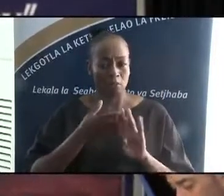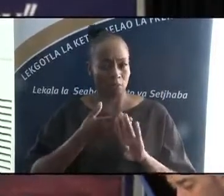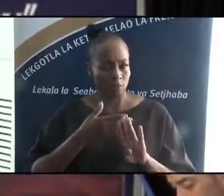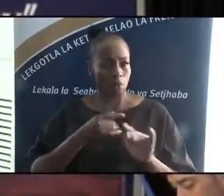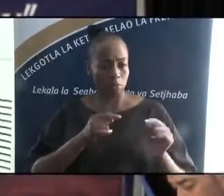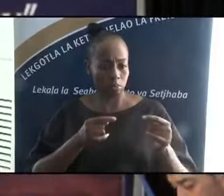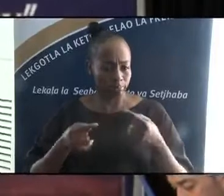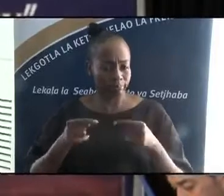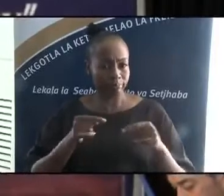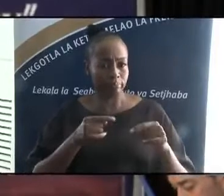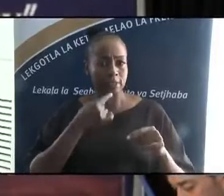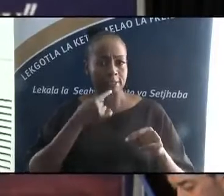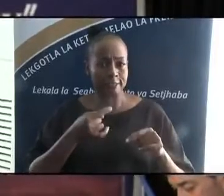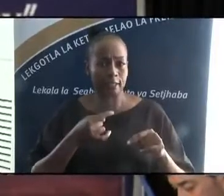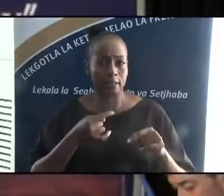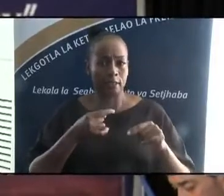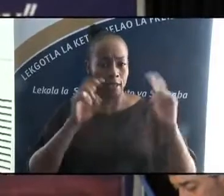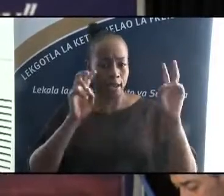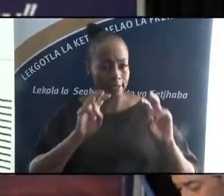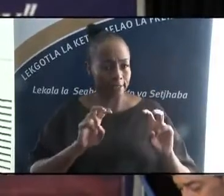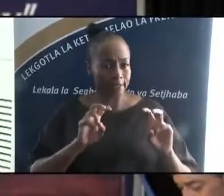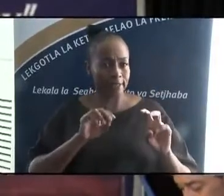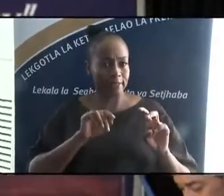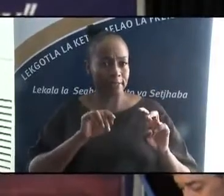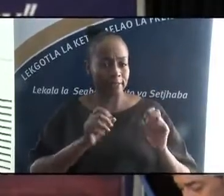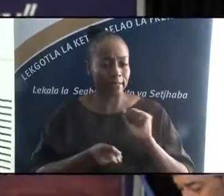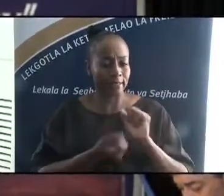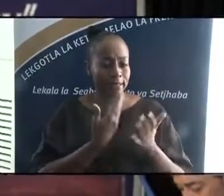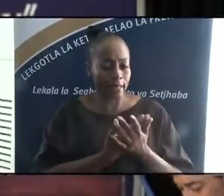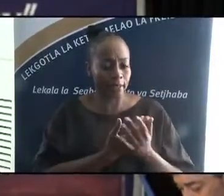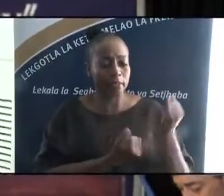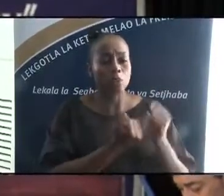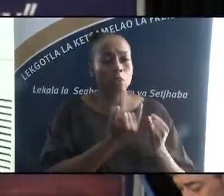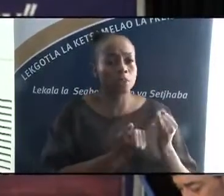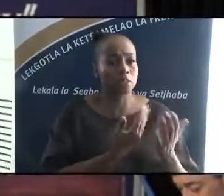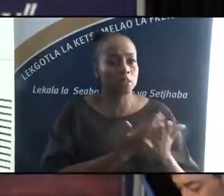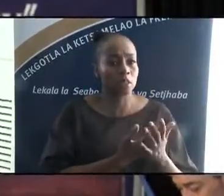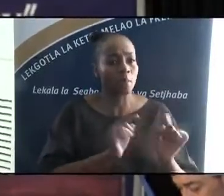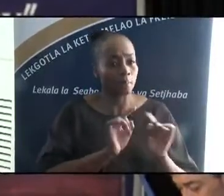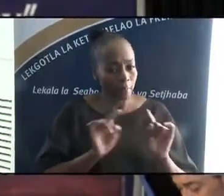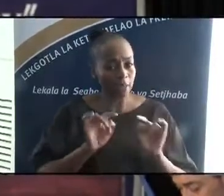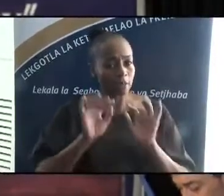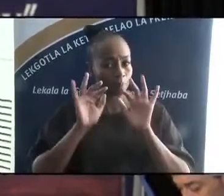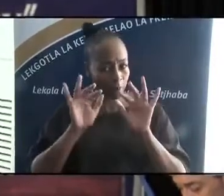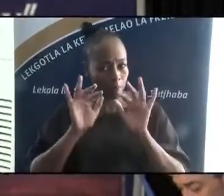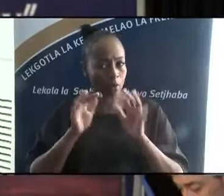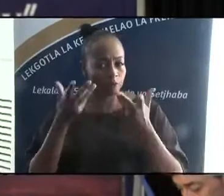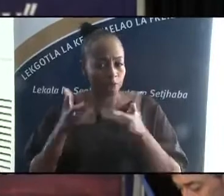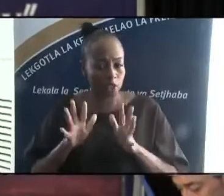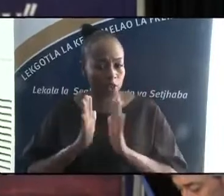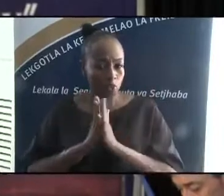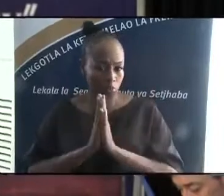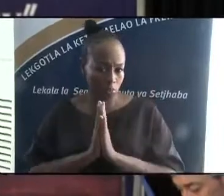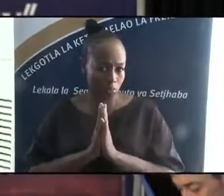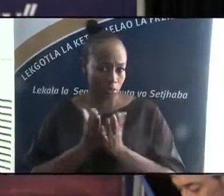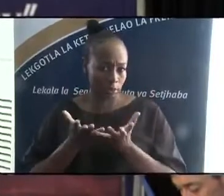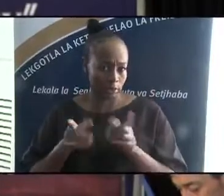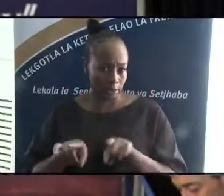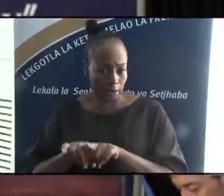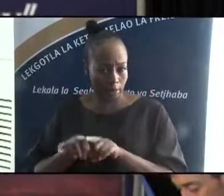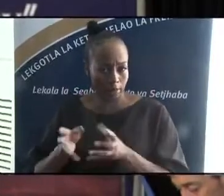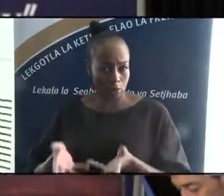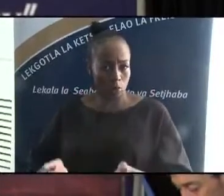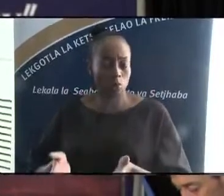reform makes electricity generation competitive, but that is what our people called for, didn't we?